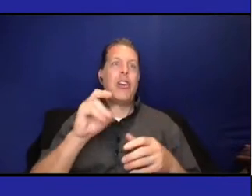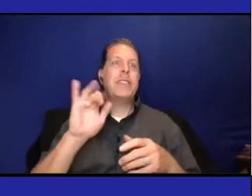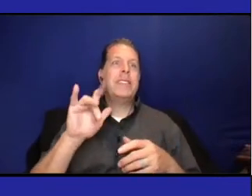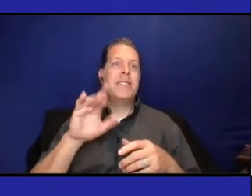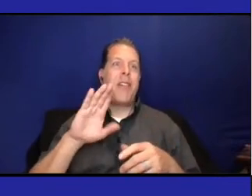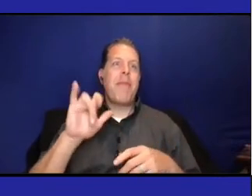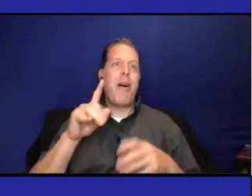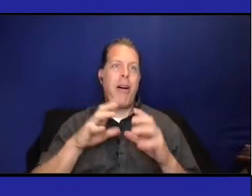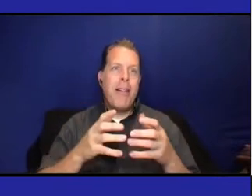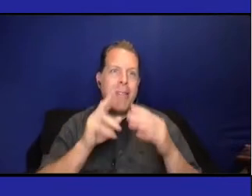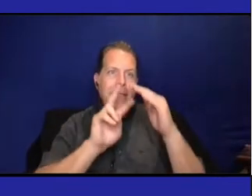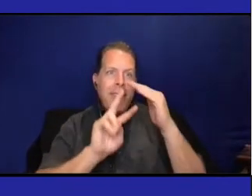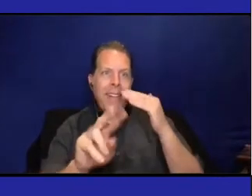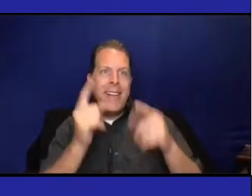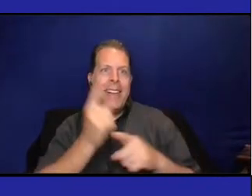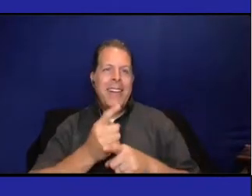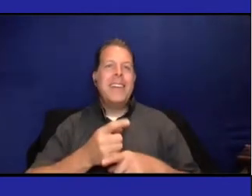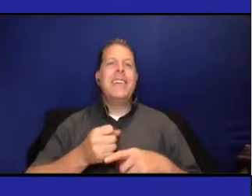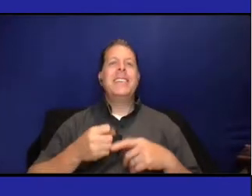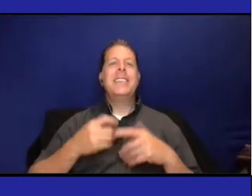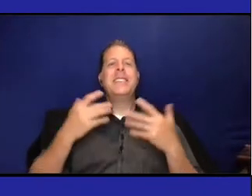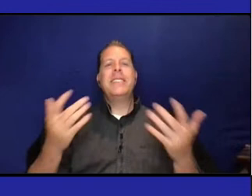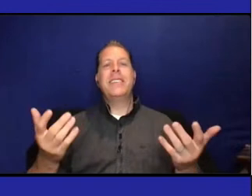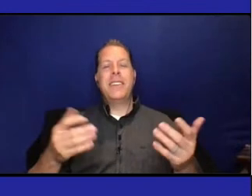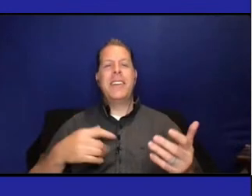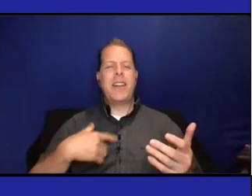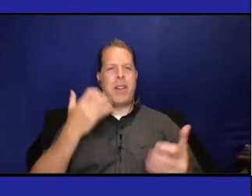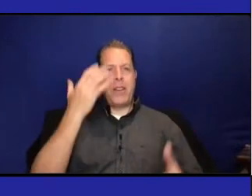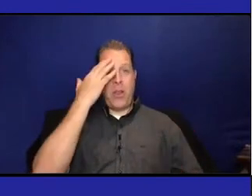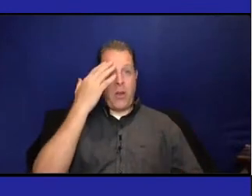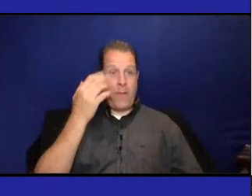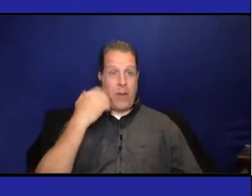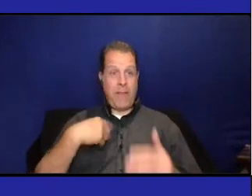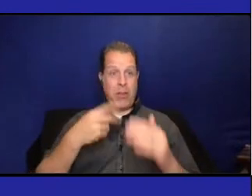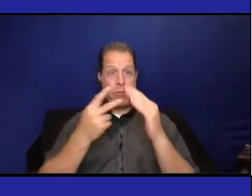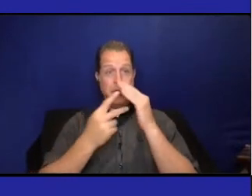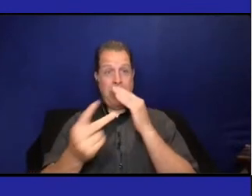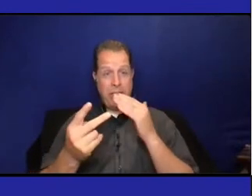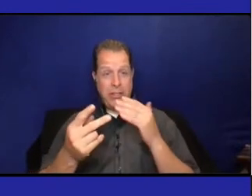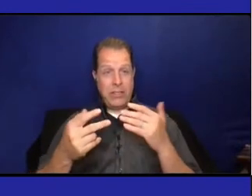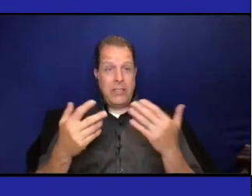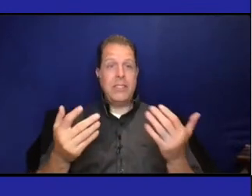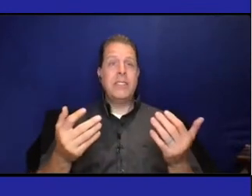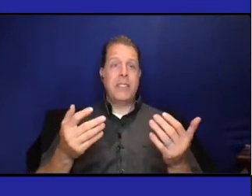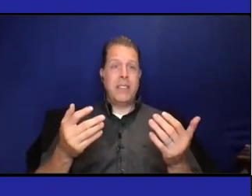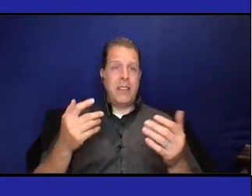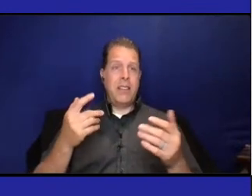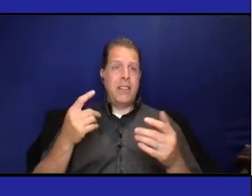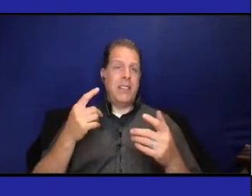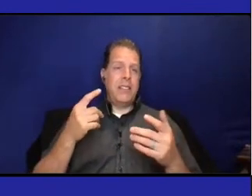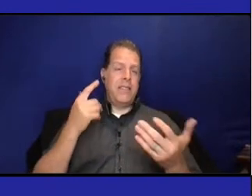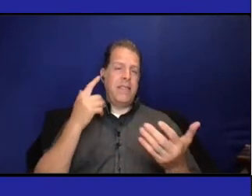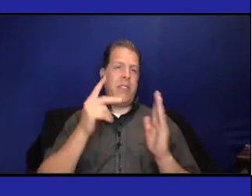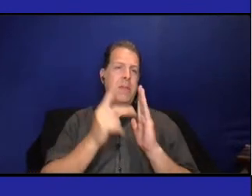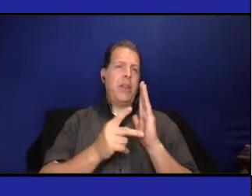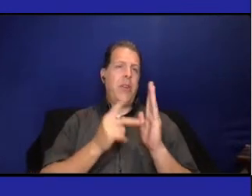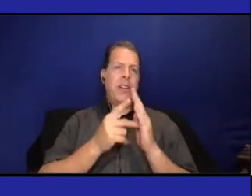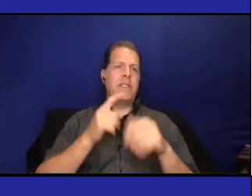I was just wondering, you know, if we have these projections for a period over the course of